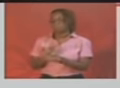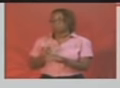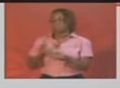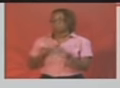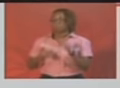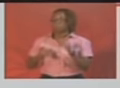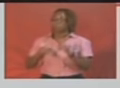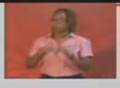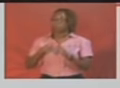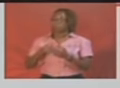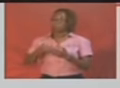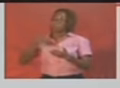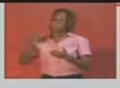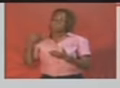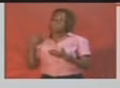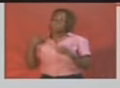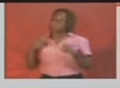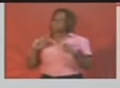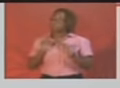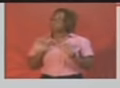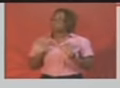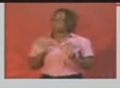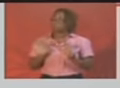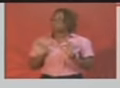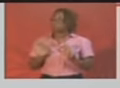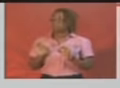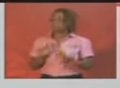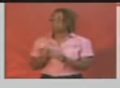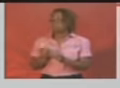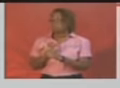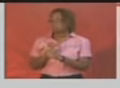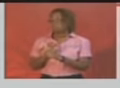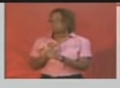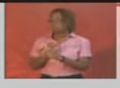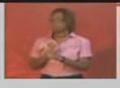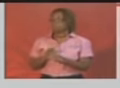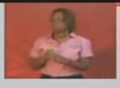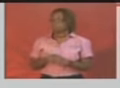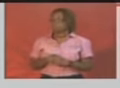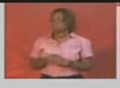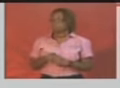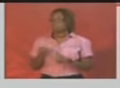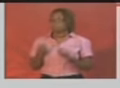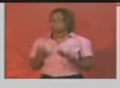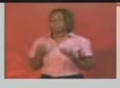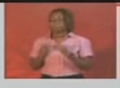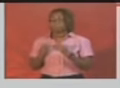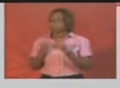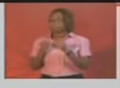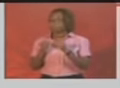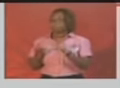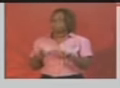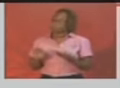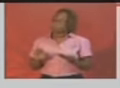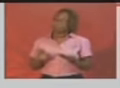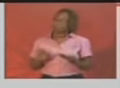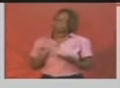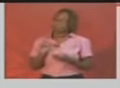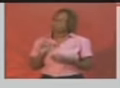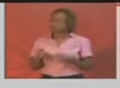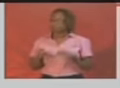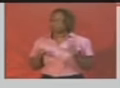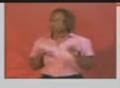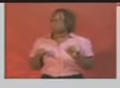the 138 deaths. Again, we didn't look at it in the context of it contributing to deaths on the